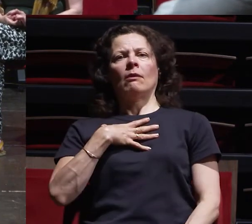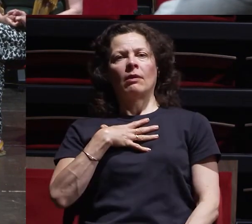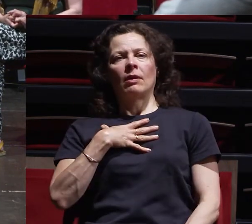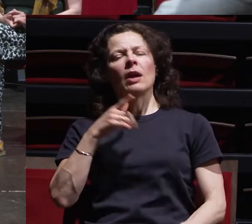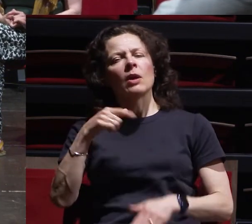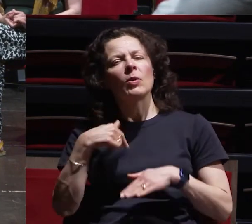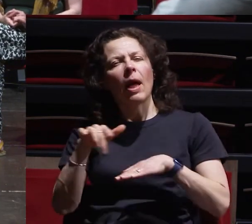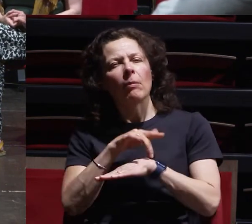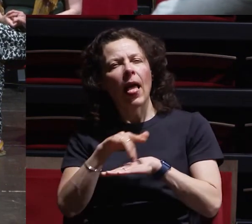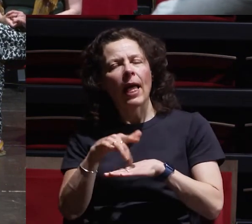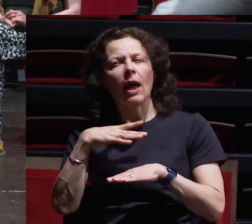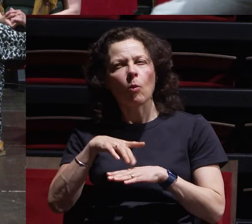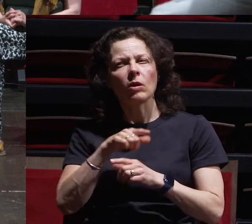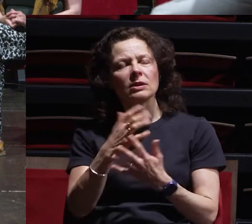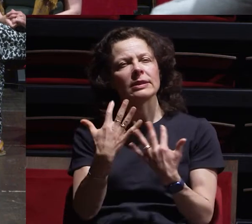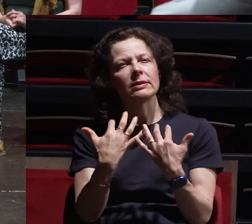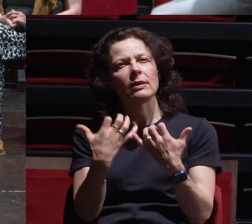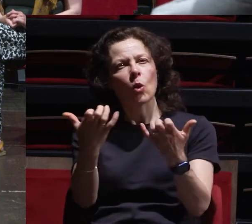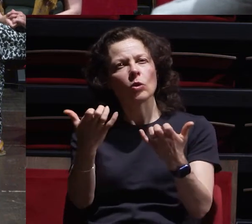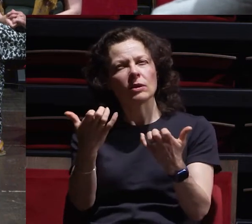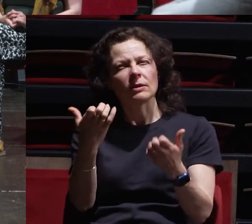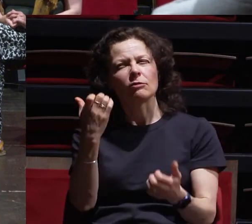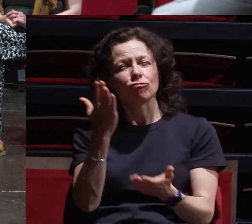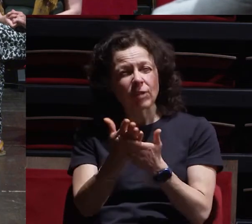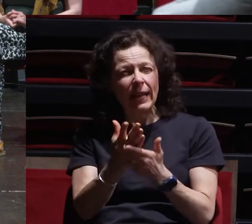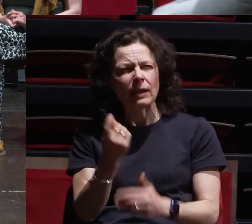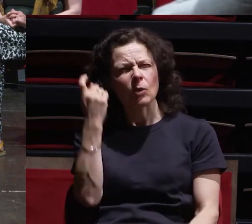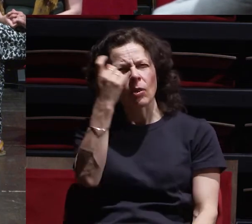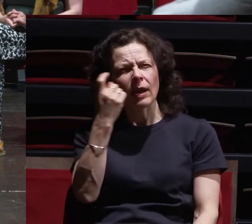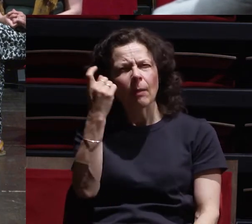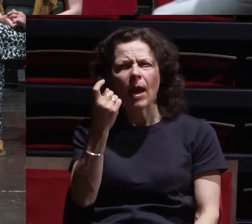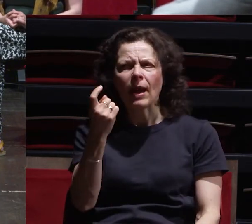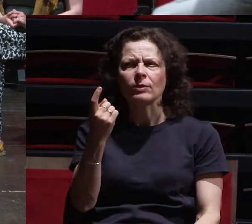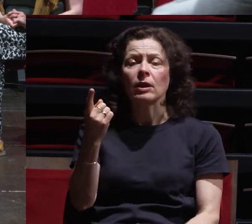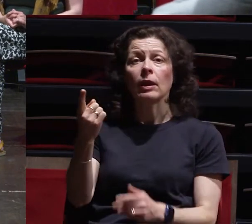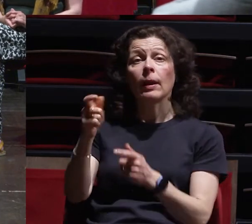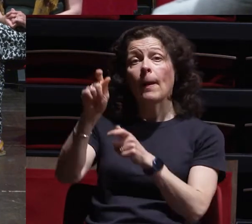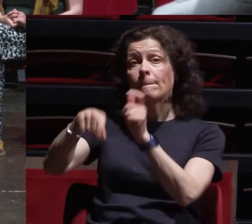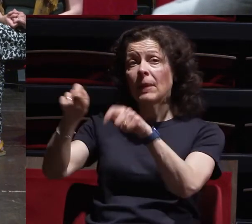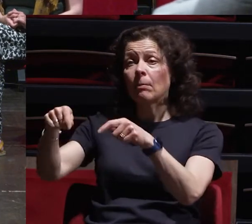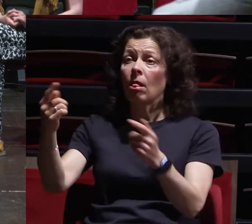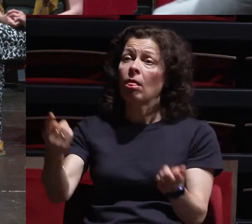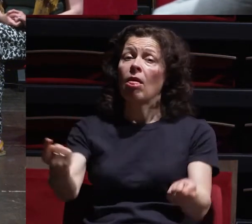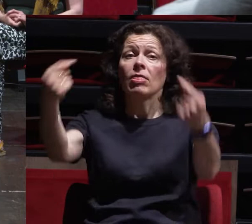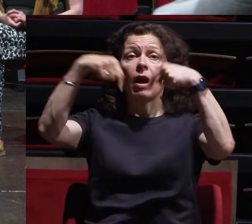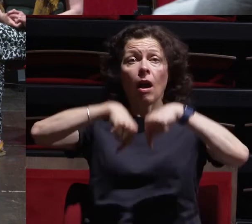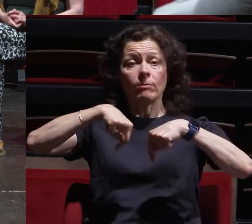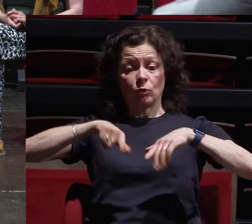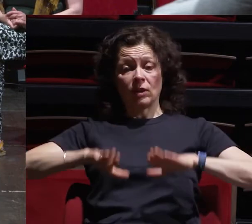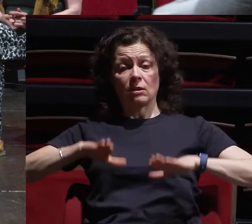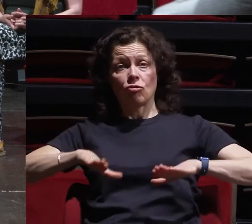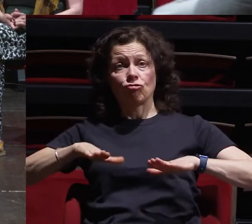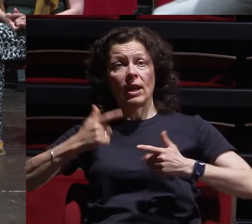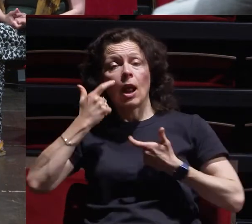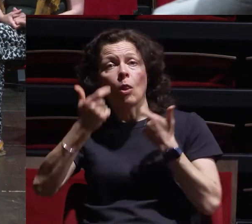really wanted people to think hard about the way that we treat people